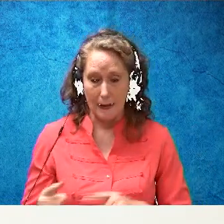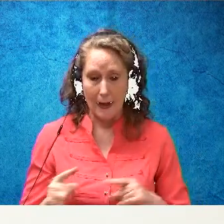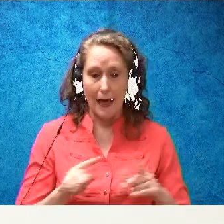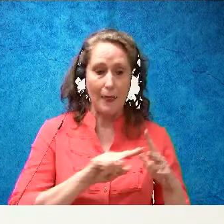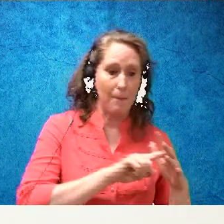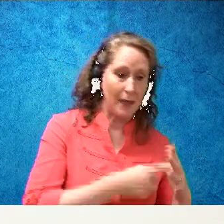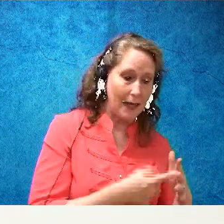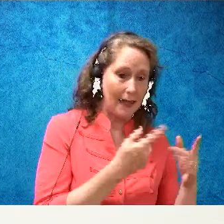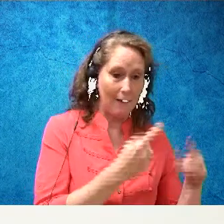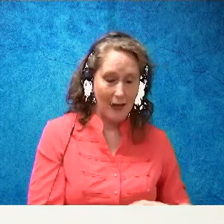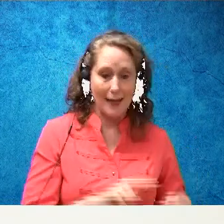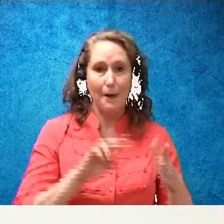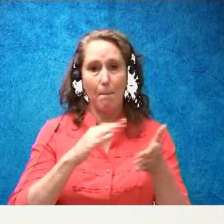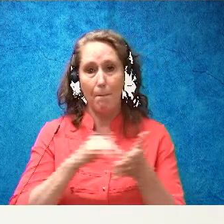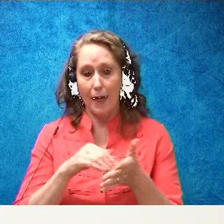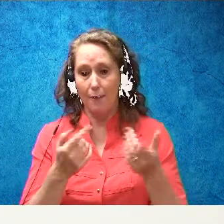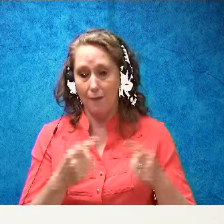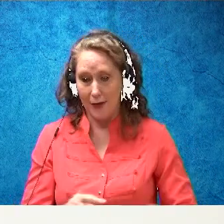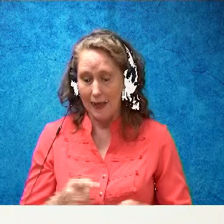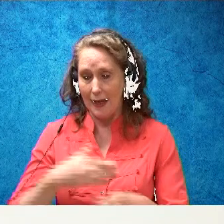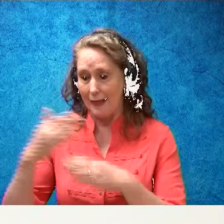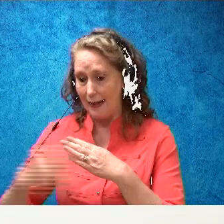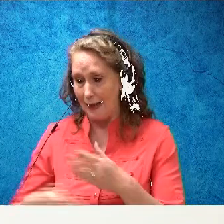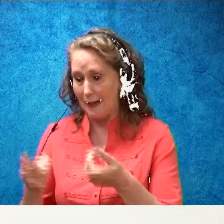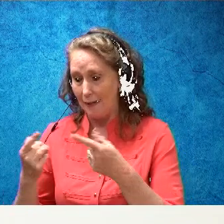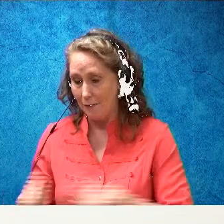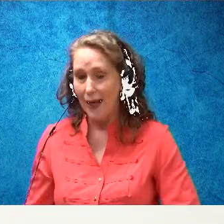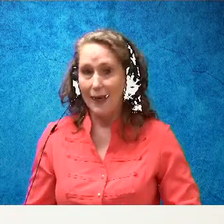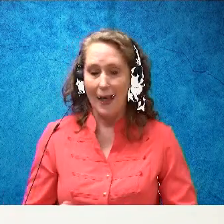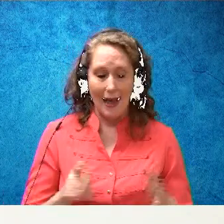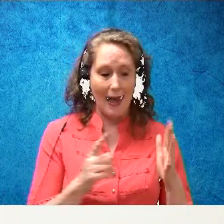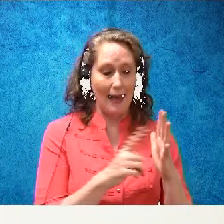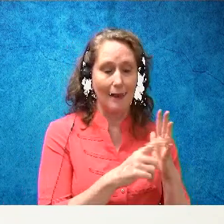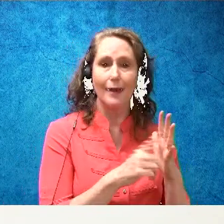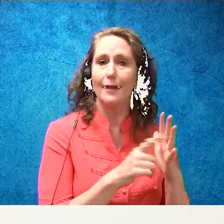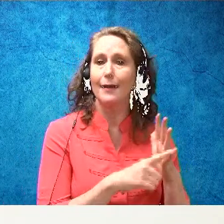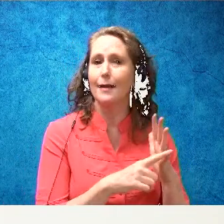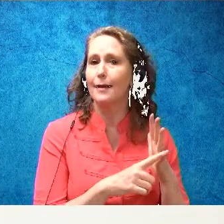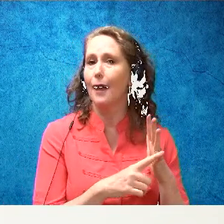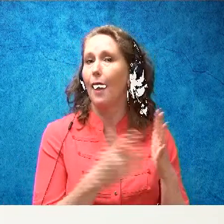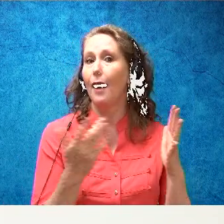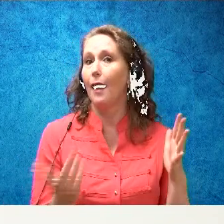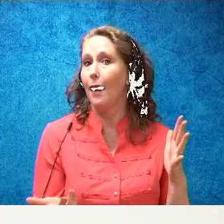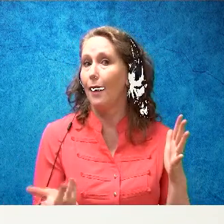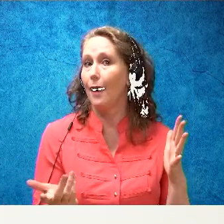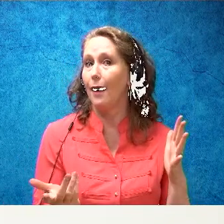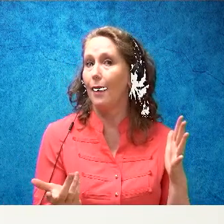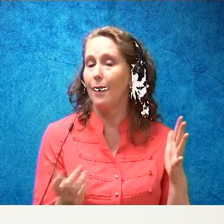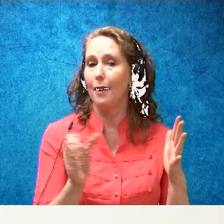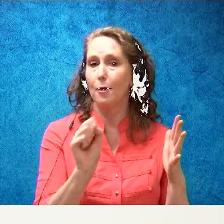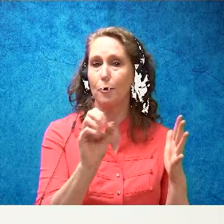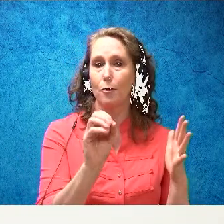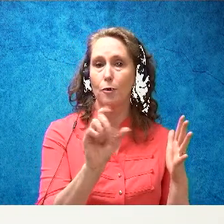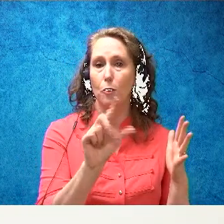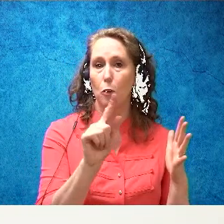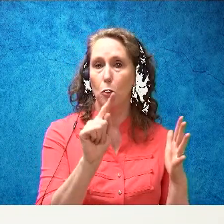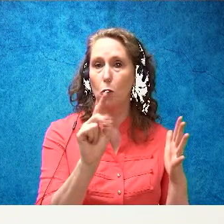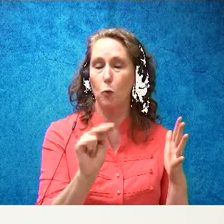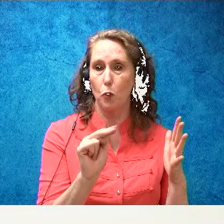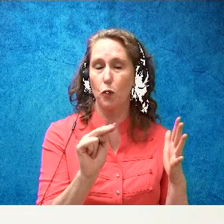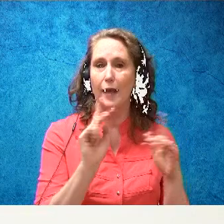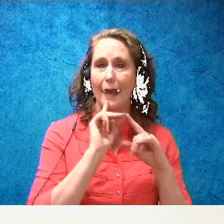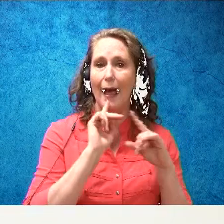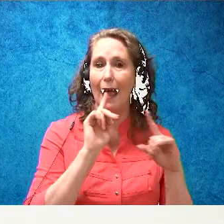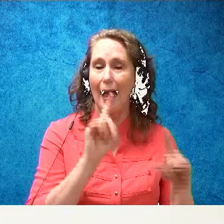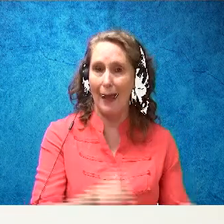end. Awesome, y'all are doing great. Okay, and the last part of your five-finger retell, one more time, is the solution. That's right,